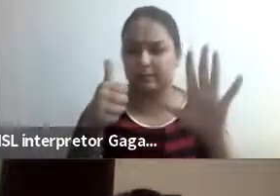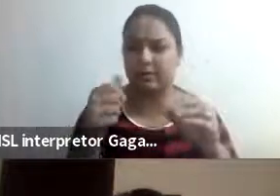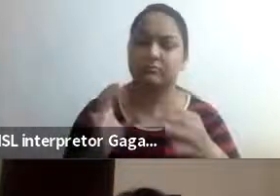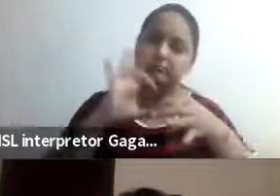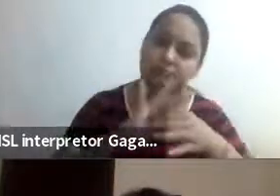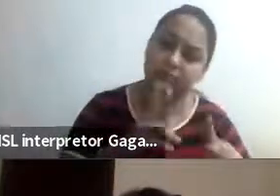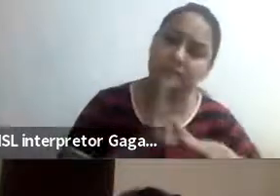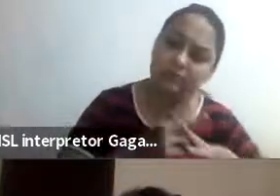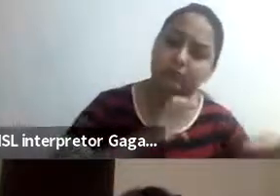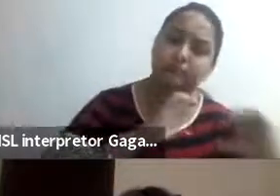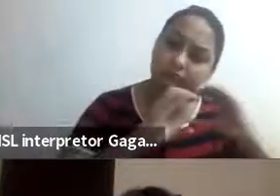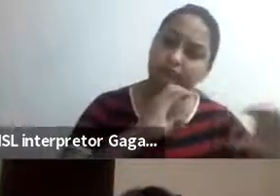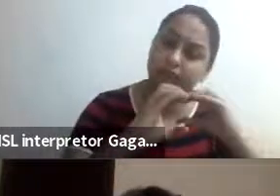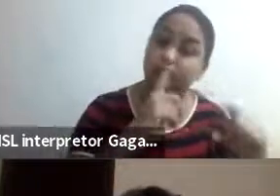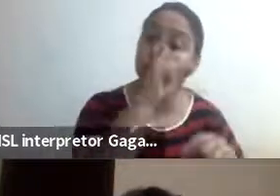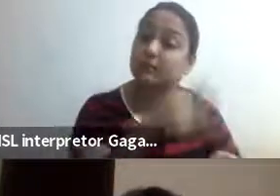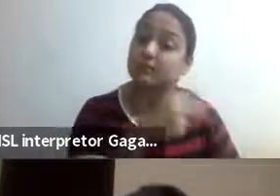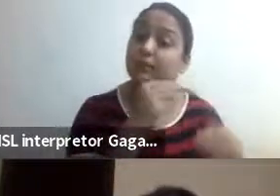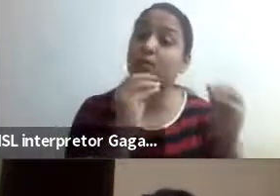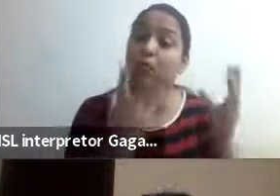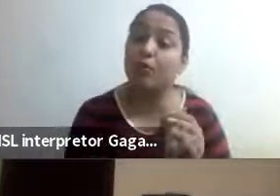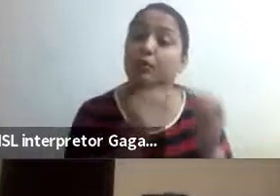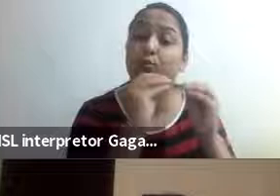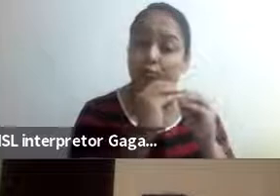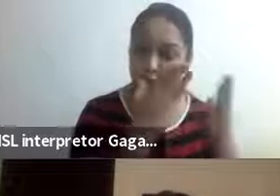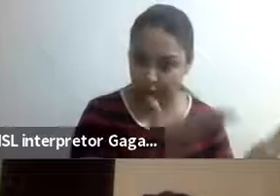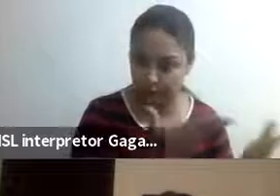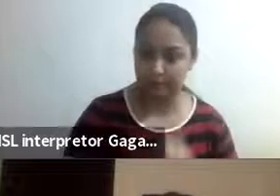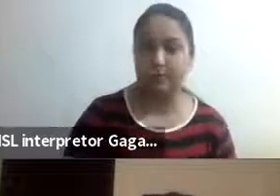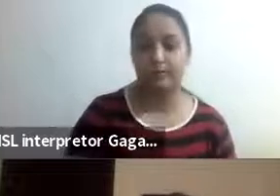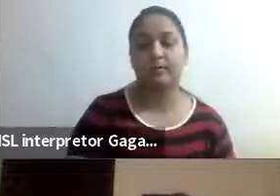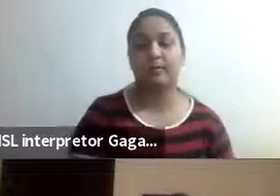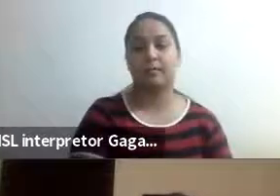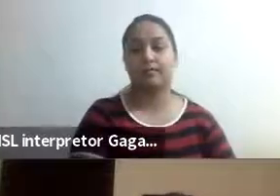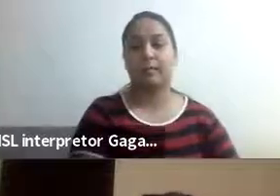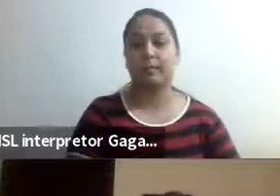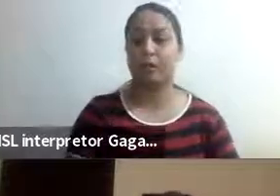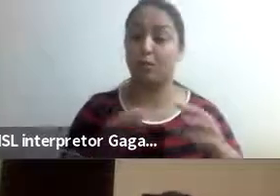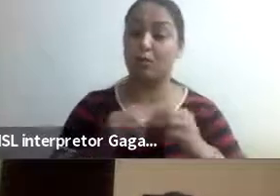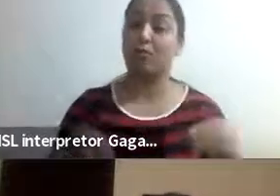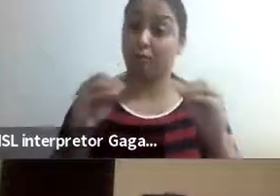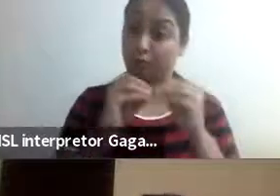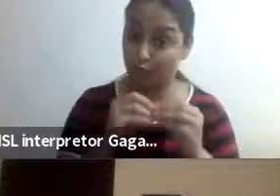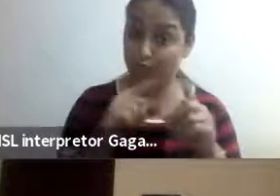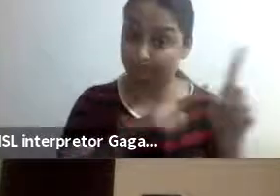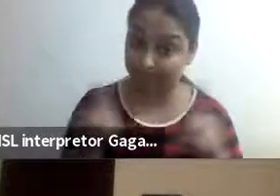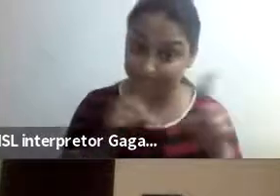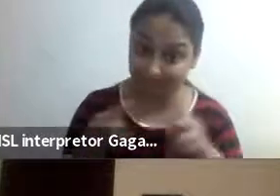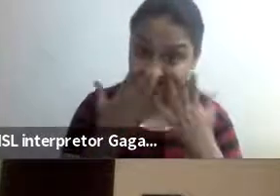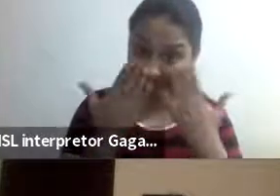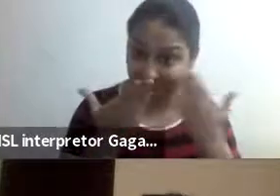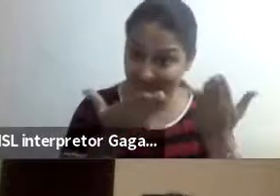engaged in conversation with Bhuribai, and most of what you will see, most of the text that appears in front of you, that you will also read later